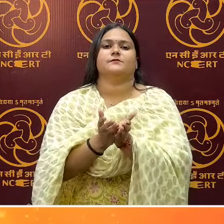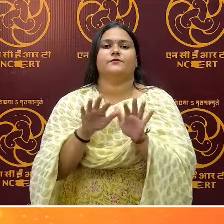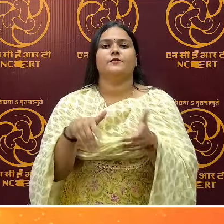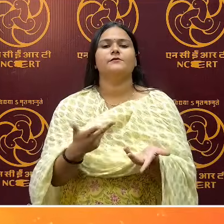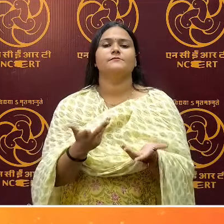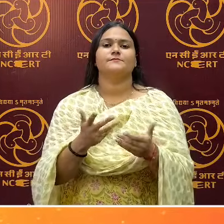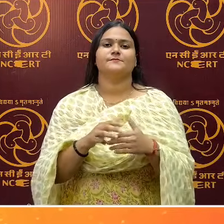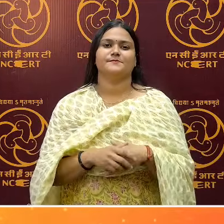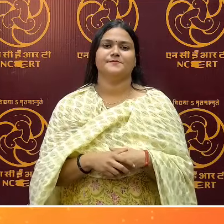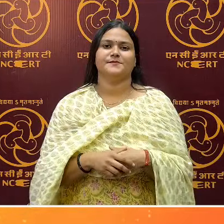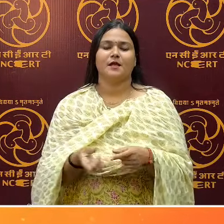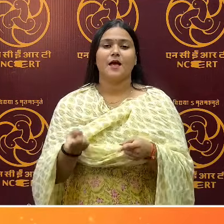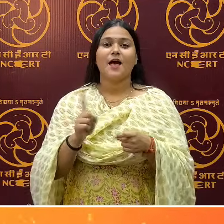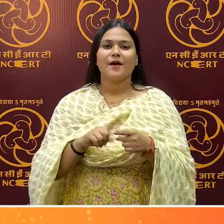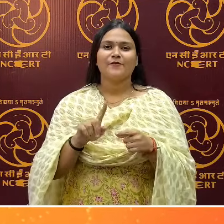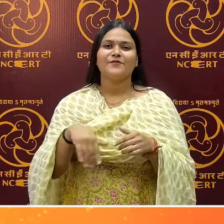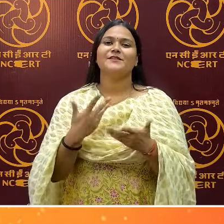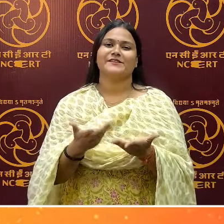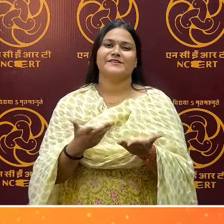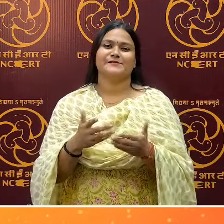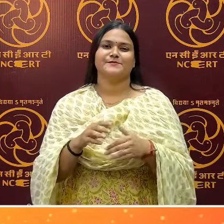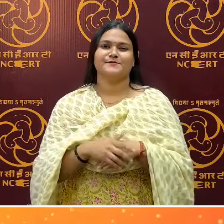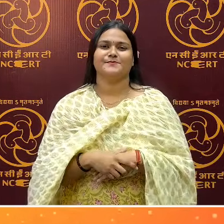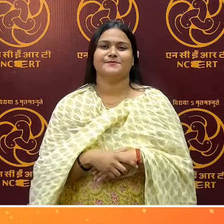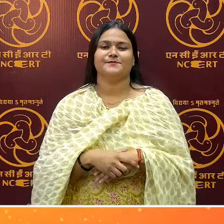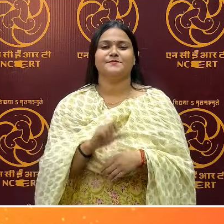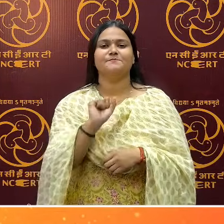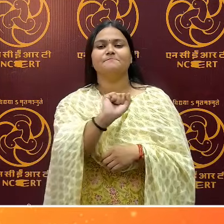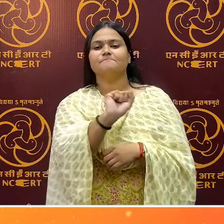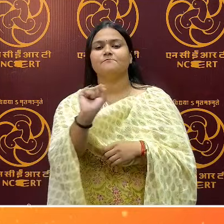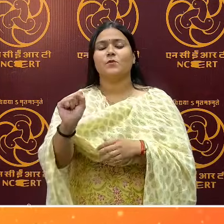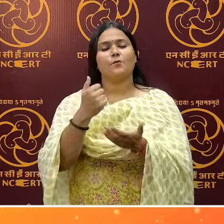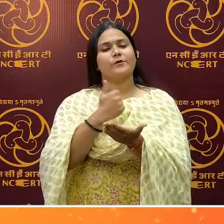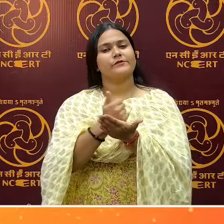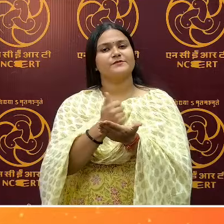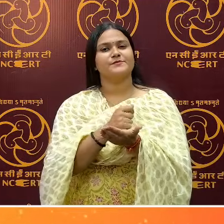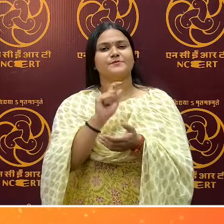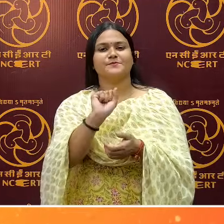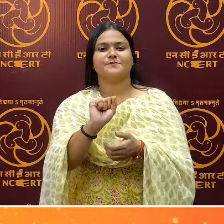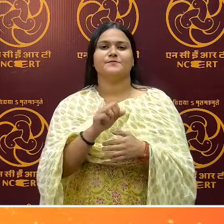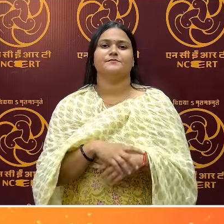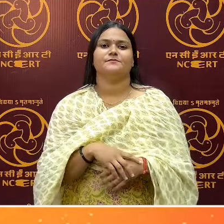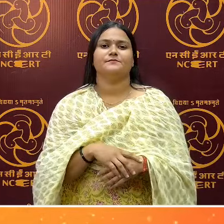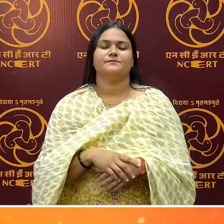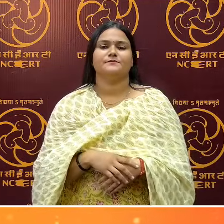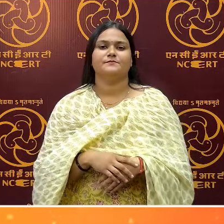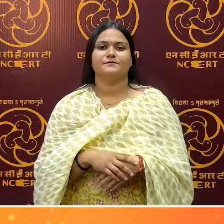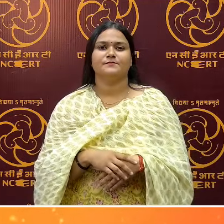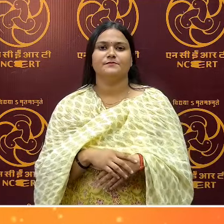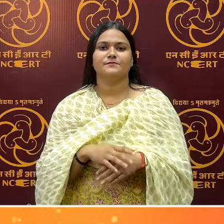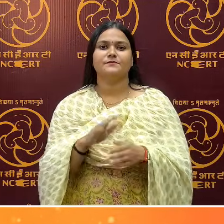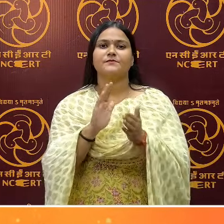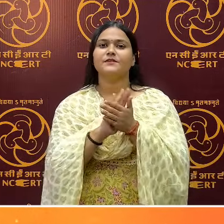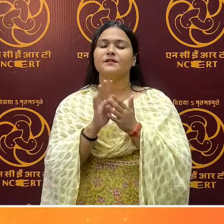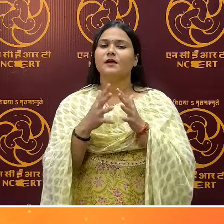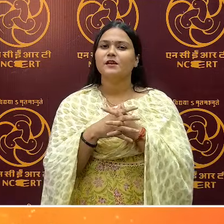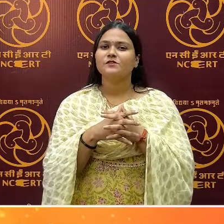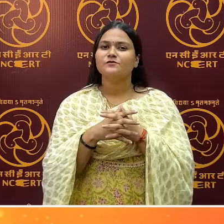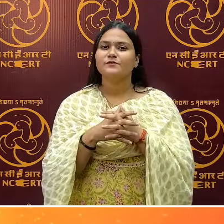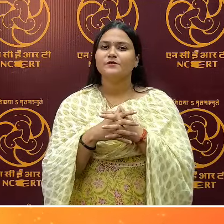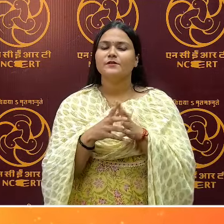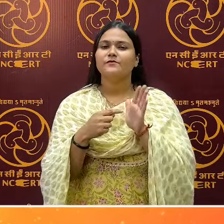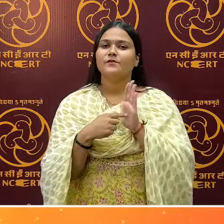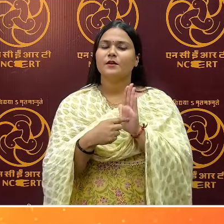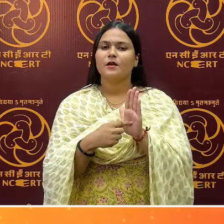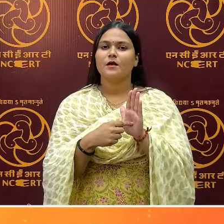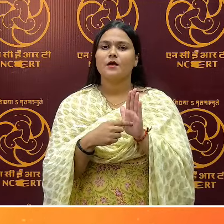them what is going to happen in right now only. Let them try. Sure. And the modified version of the same homework would be? Modified version, we have given